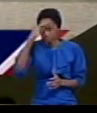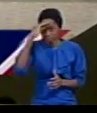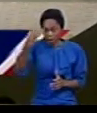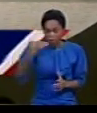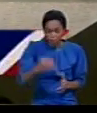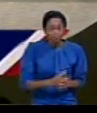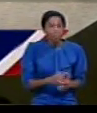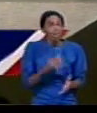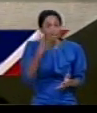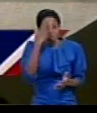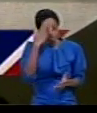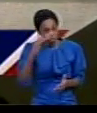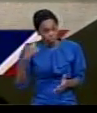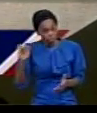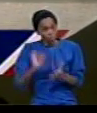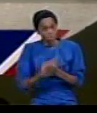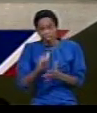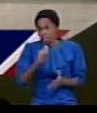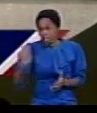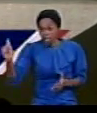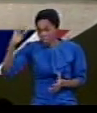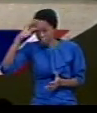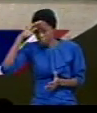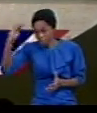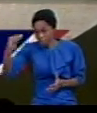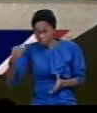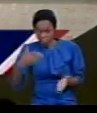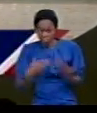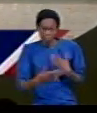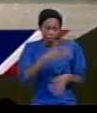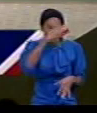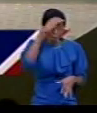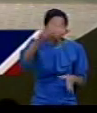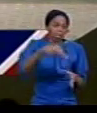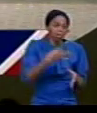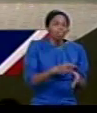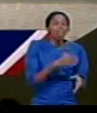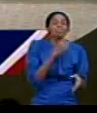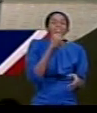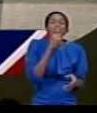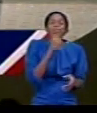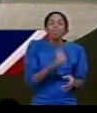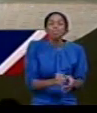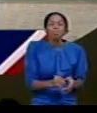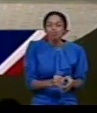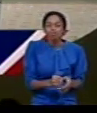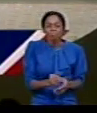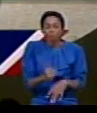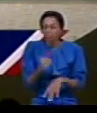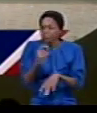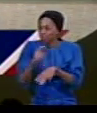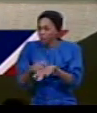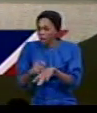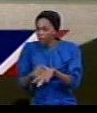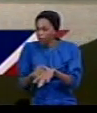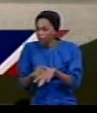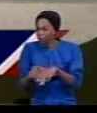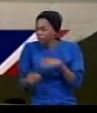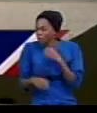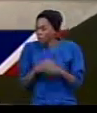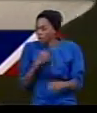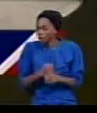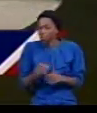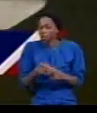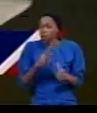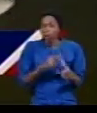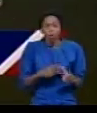that a man of the old primitive dispensation, or a man